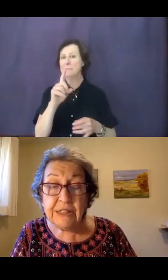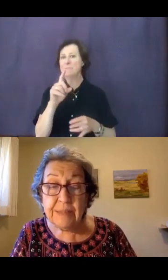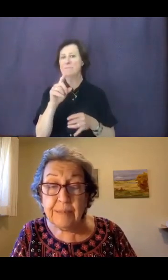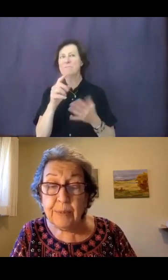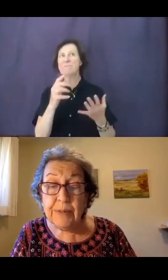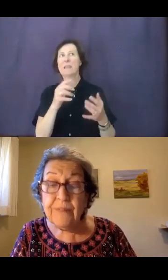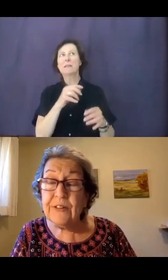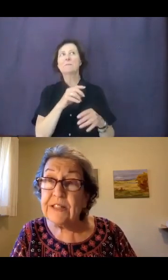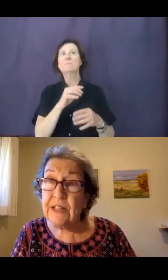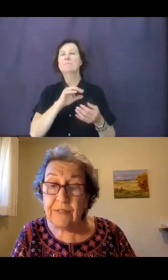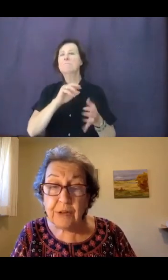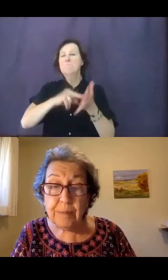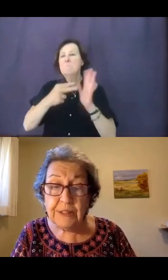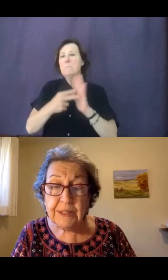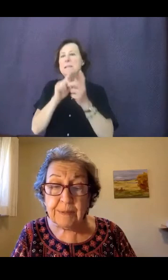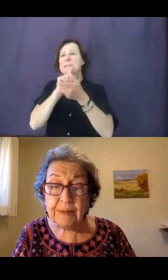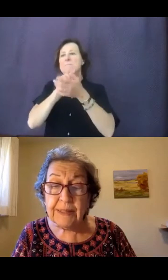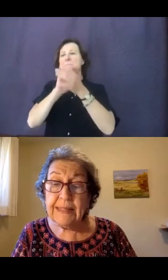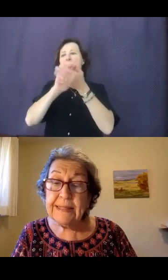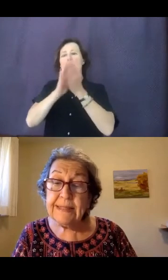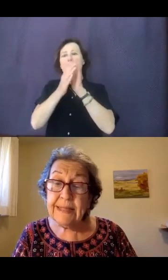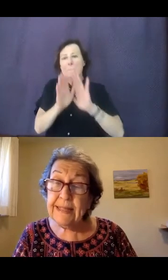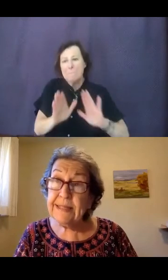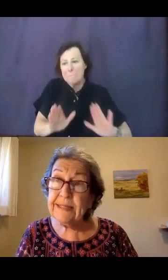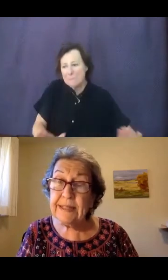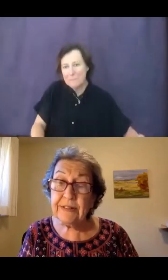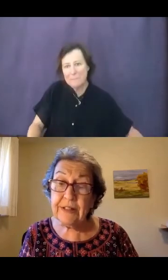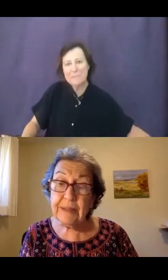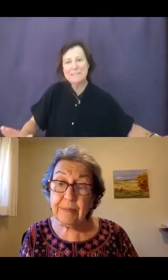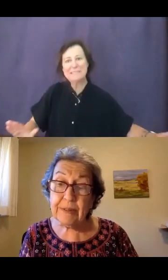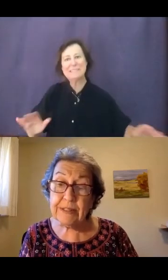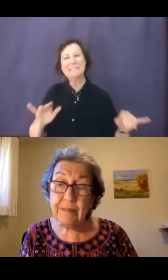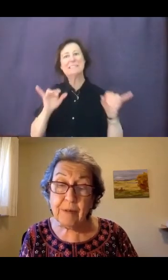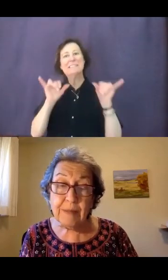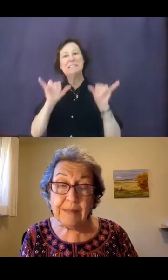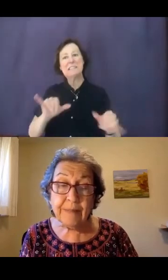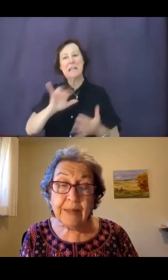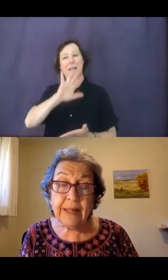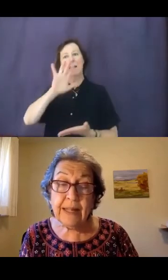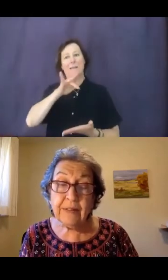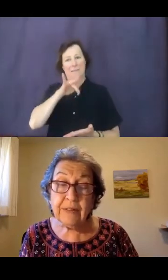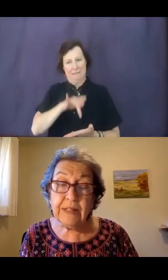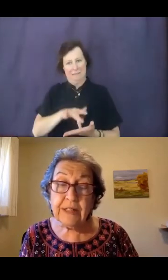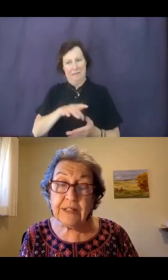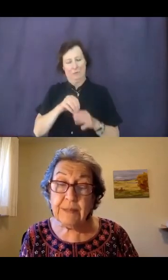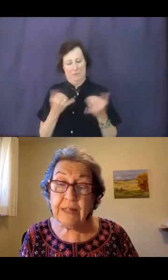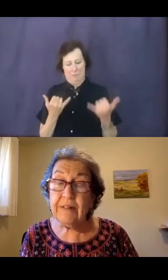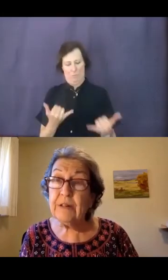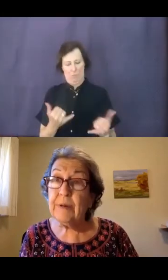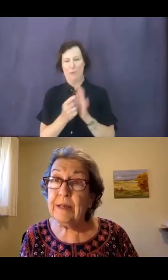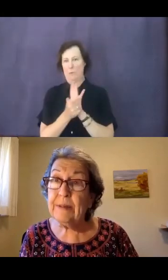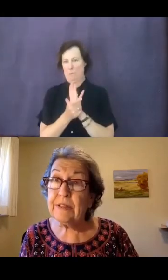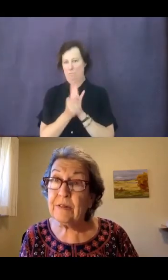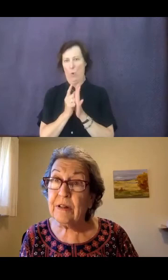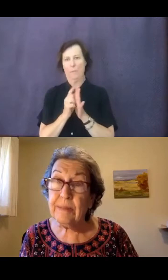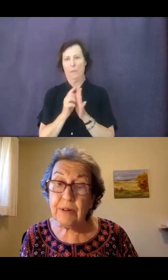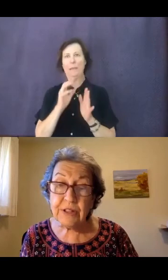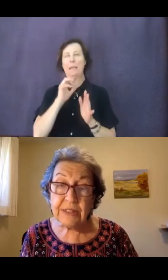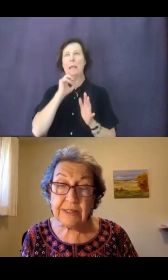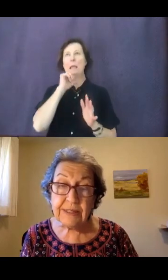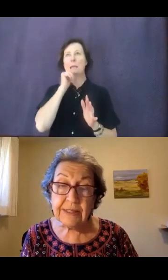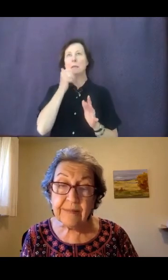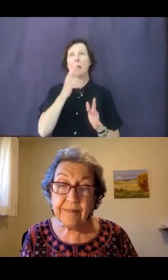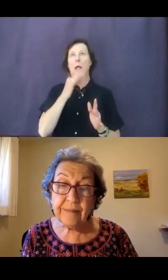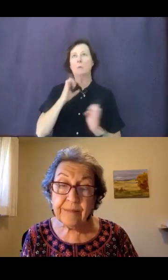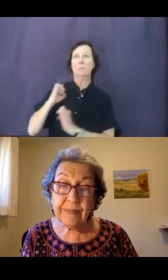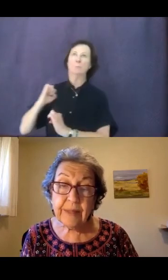an important philosophical principle, staying centered in the present moment and learning not to be carried away by strong